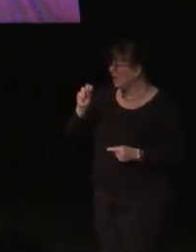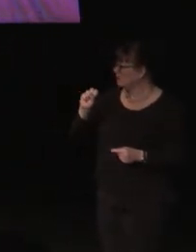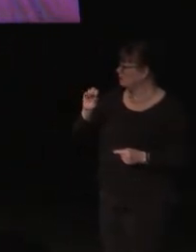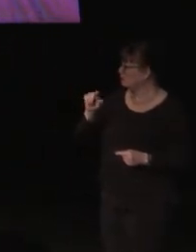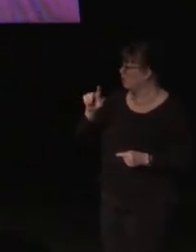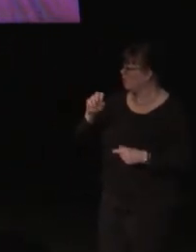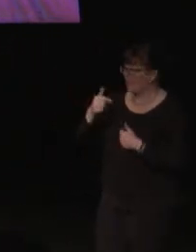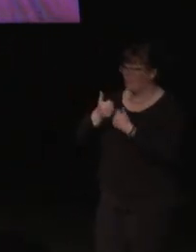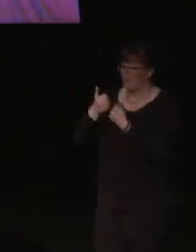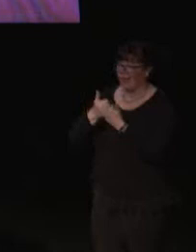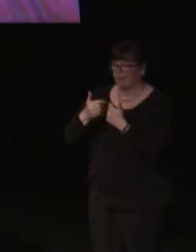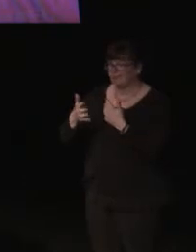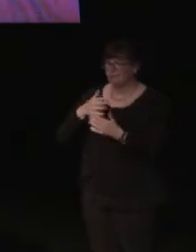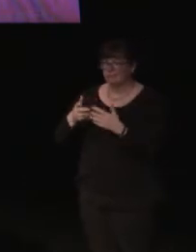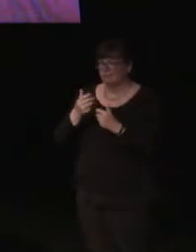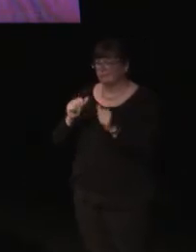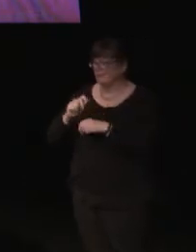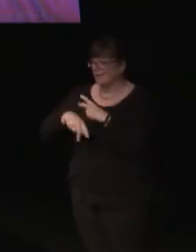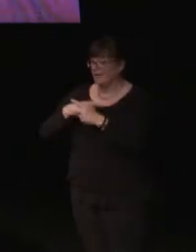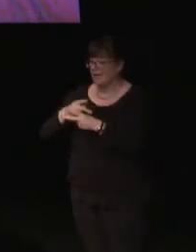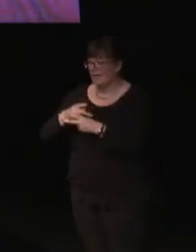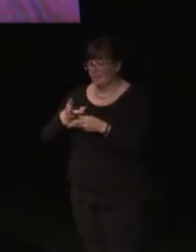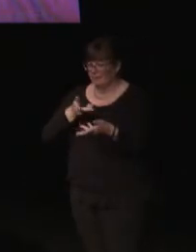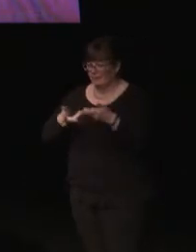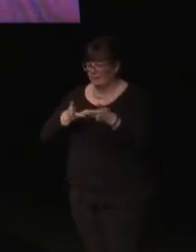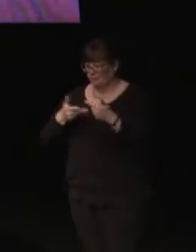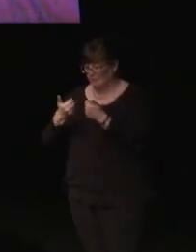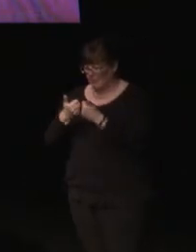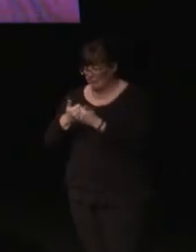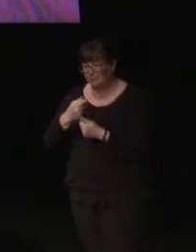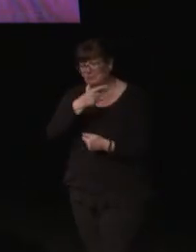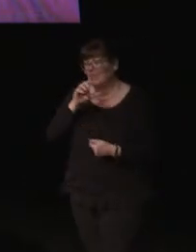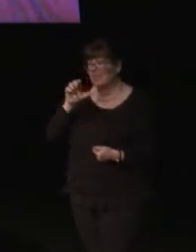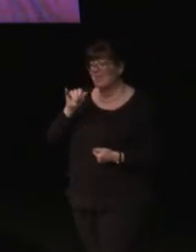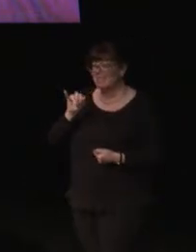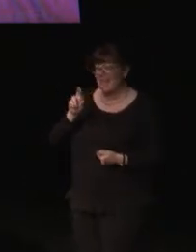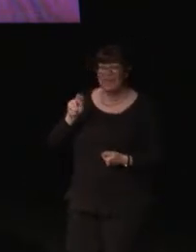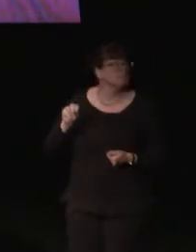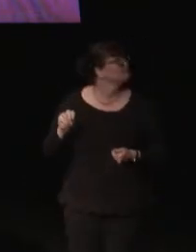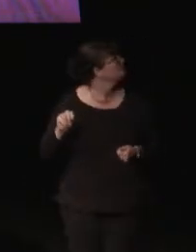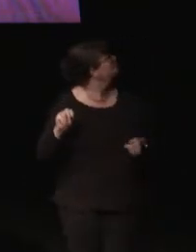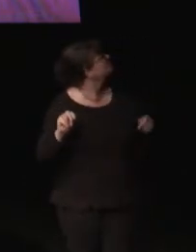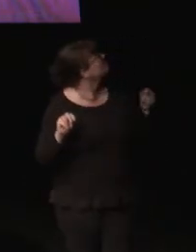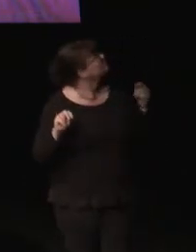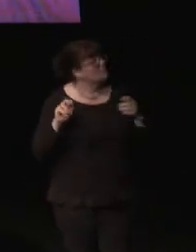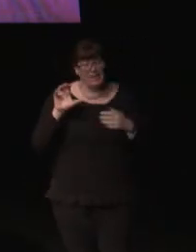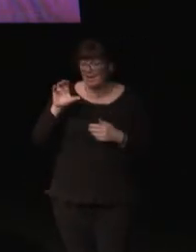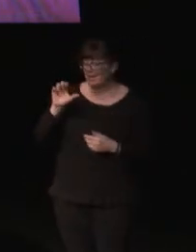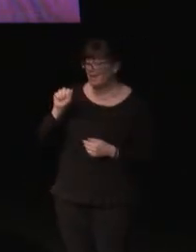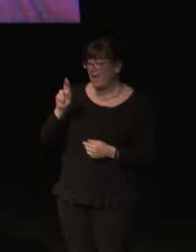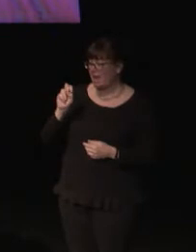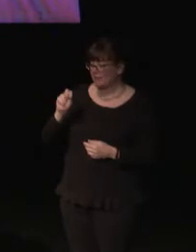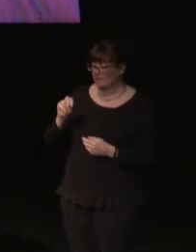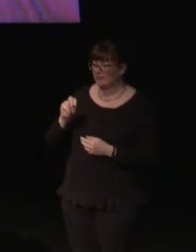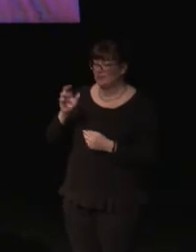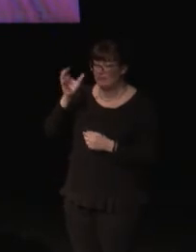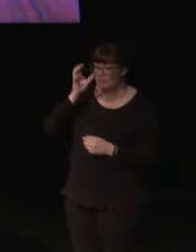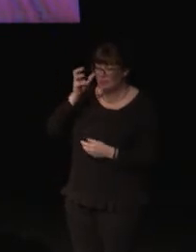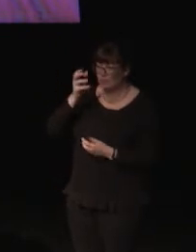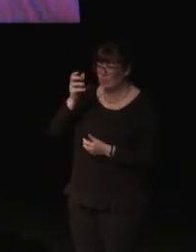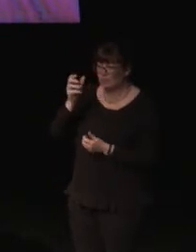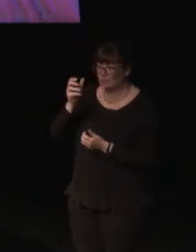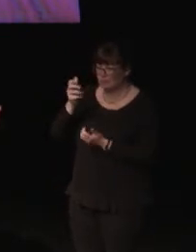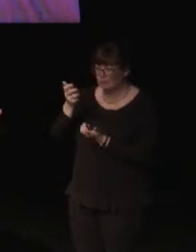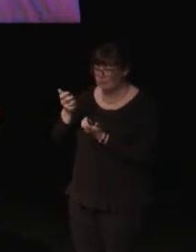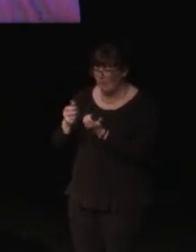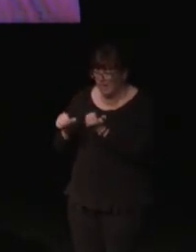of engagement in gaming could work. So this is the Kaitlyn. It's the computer-assisted rehab environment, and essentially it gives me